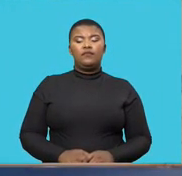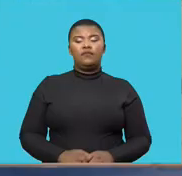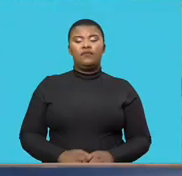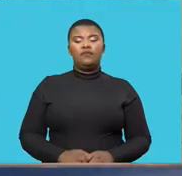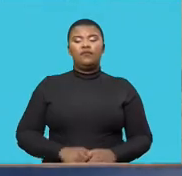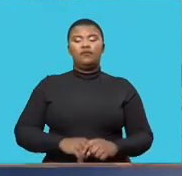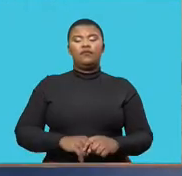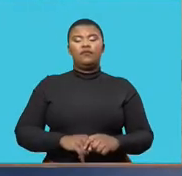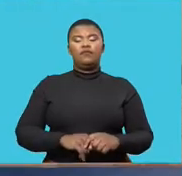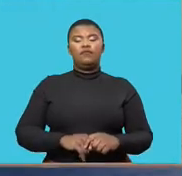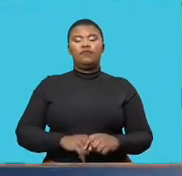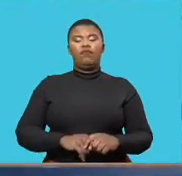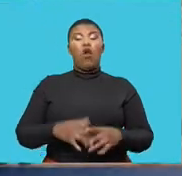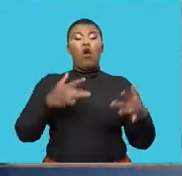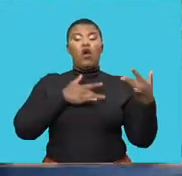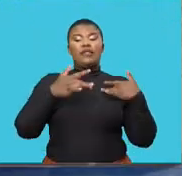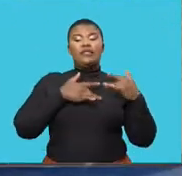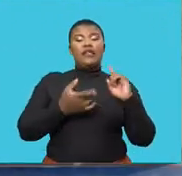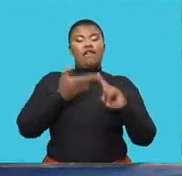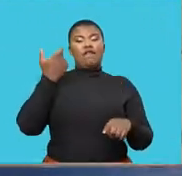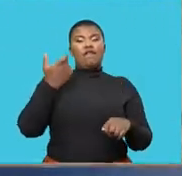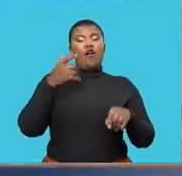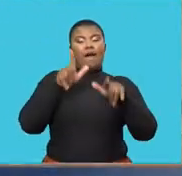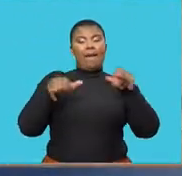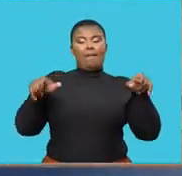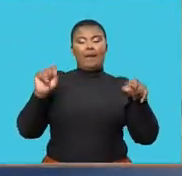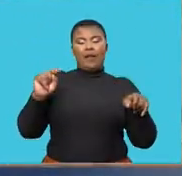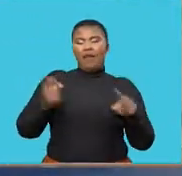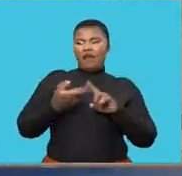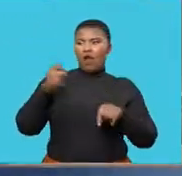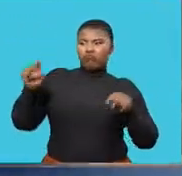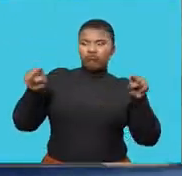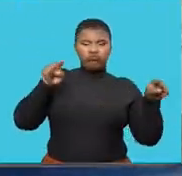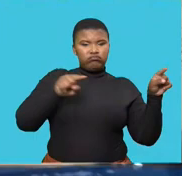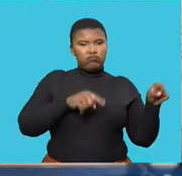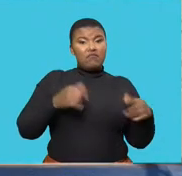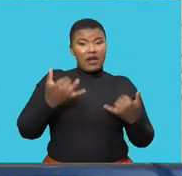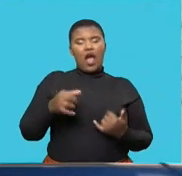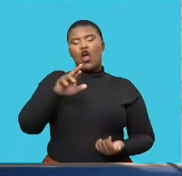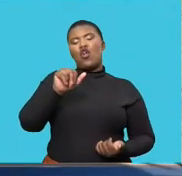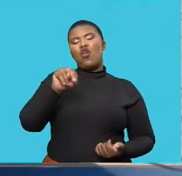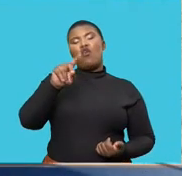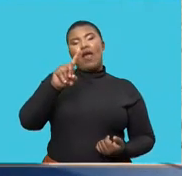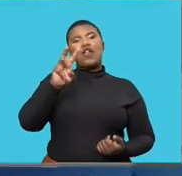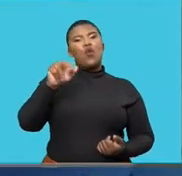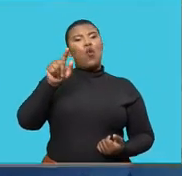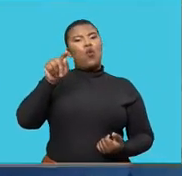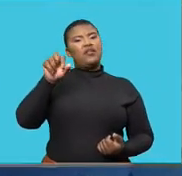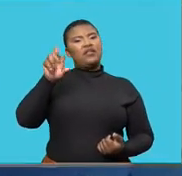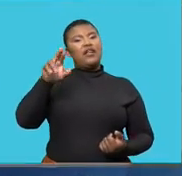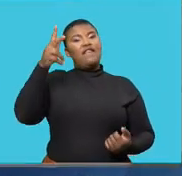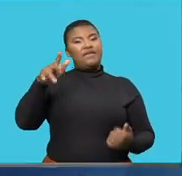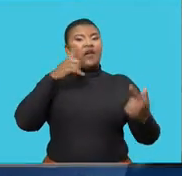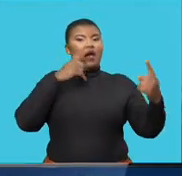Amid the concerns from the public about different regions in the province undergoing water outages, the Rand Water Management gave an update on the state of the